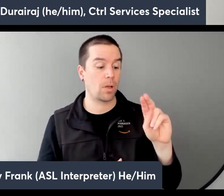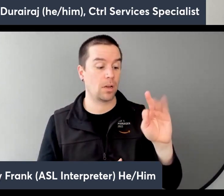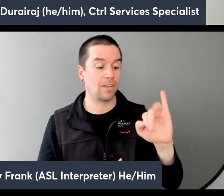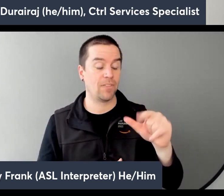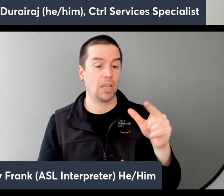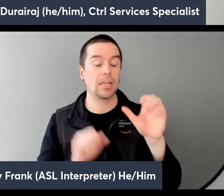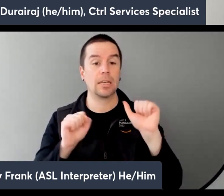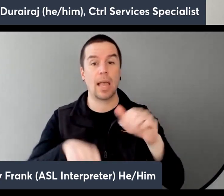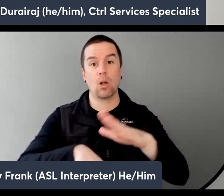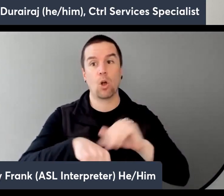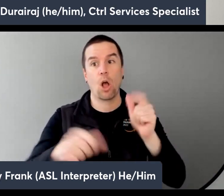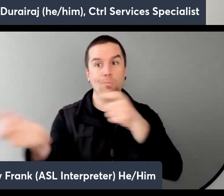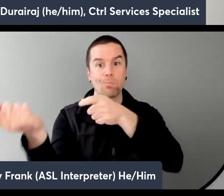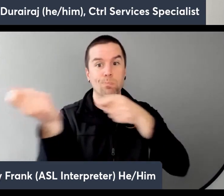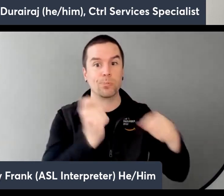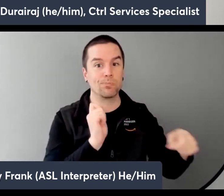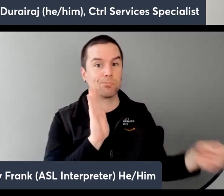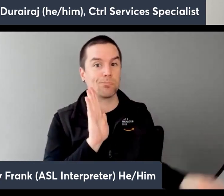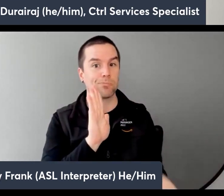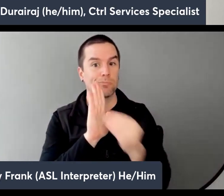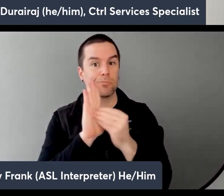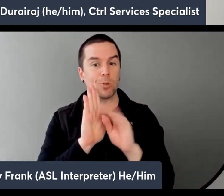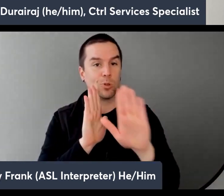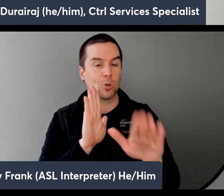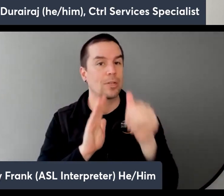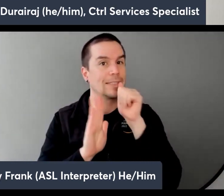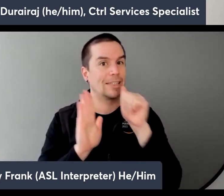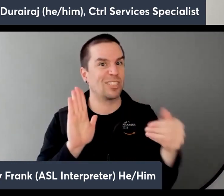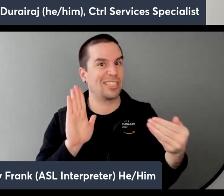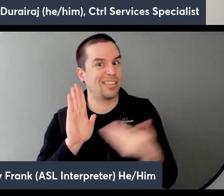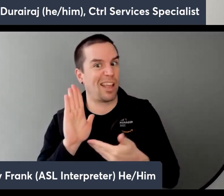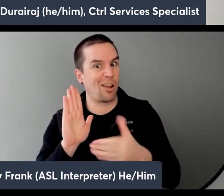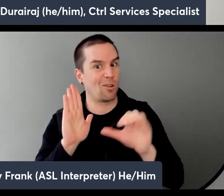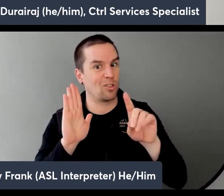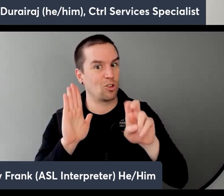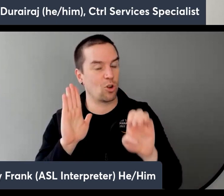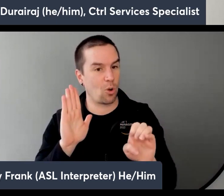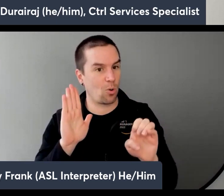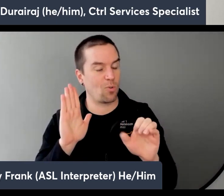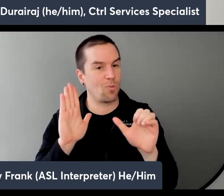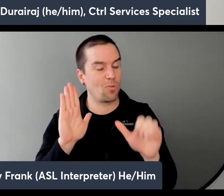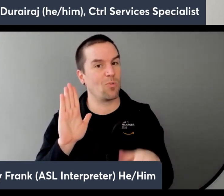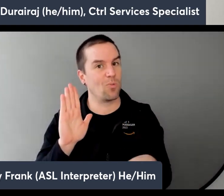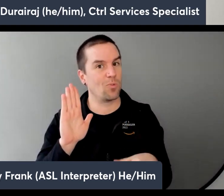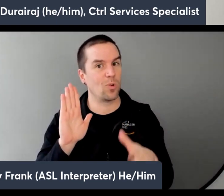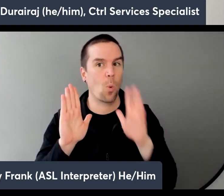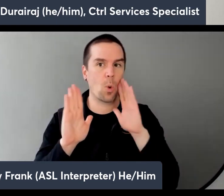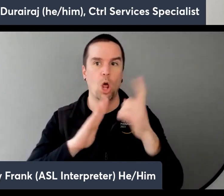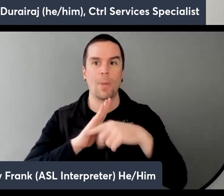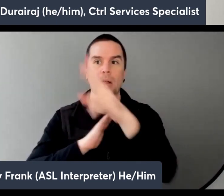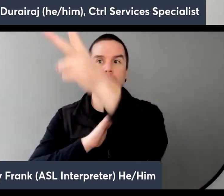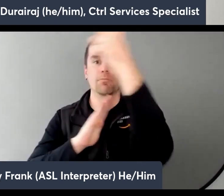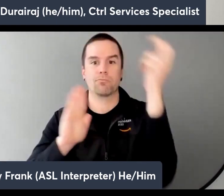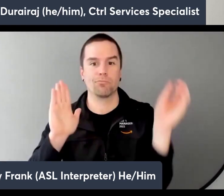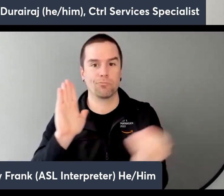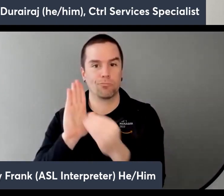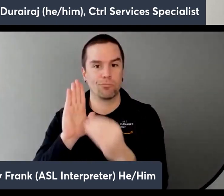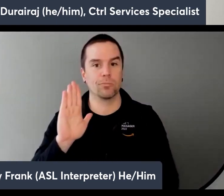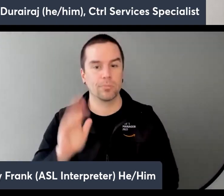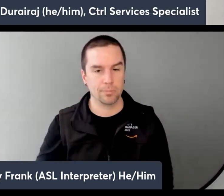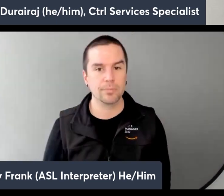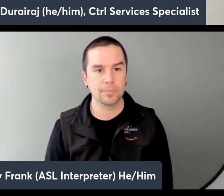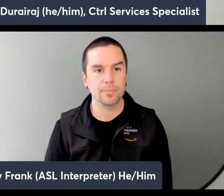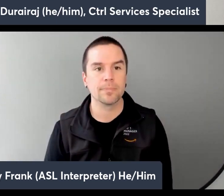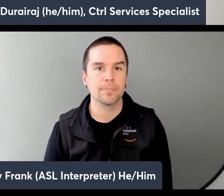now AppConfig has the ability to do that as well in part of these configuration changes within your application. So